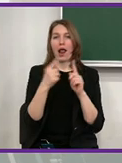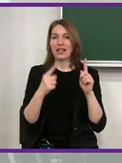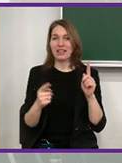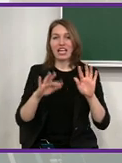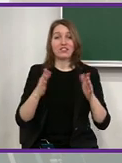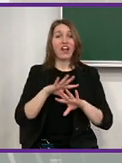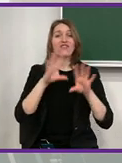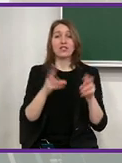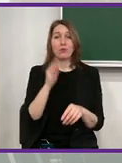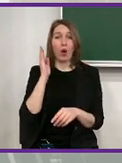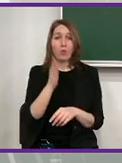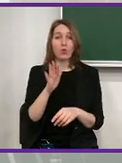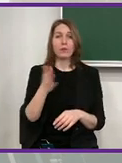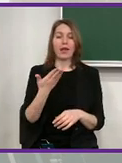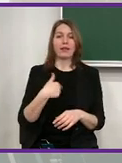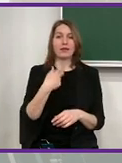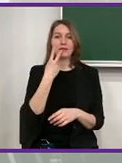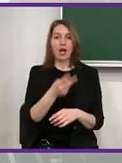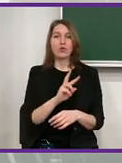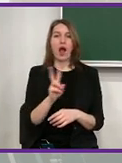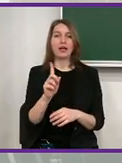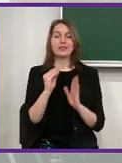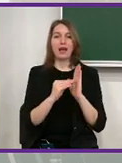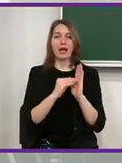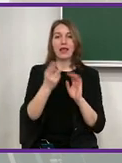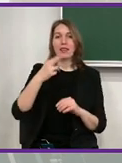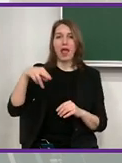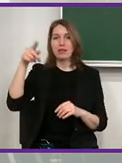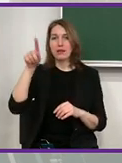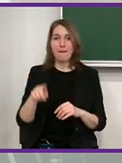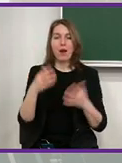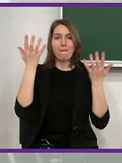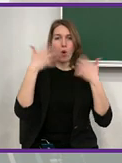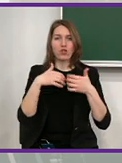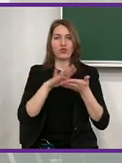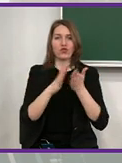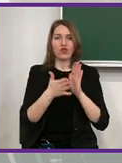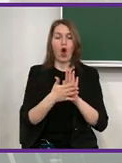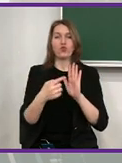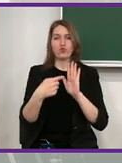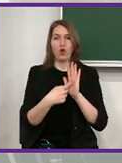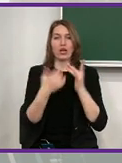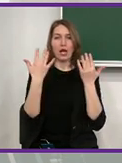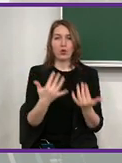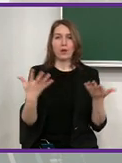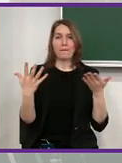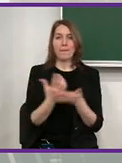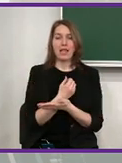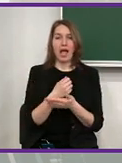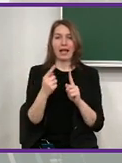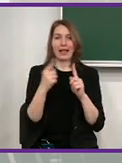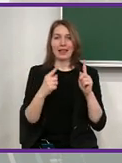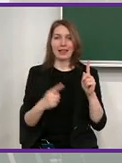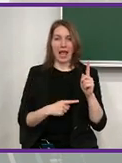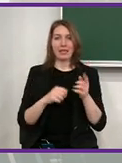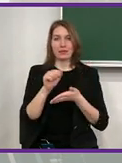Of course, currently we don't know what will be the final edition, if it ever is agreed about, but